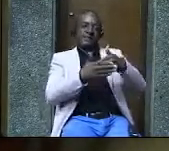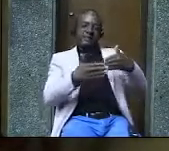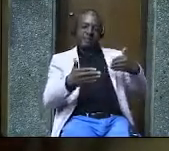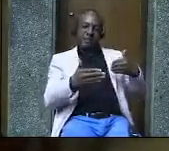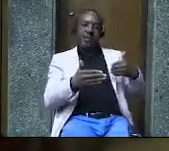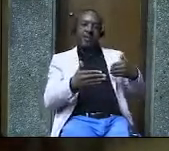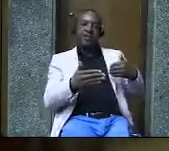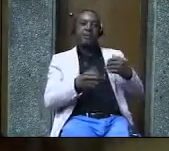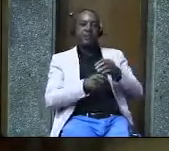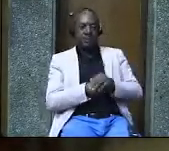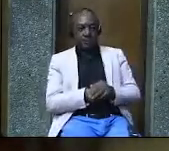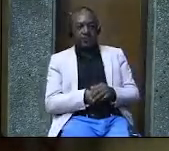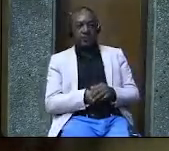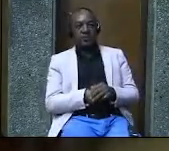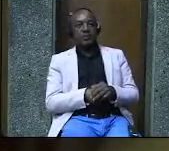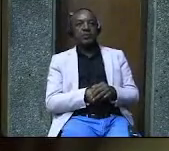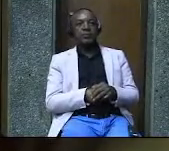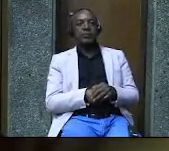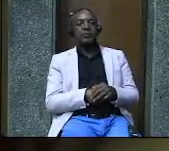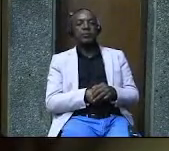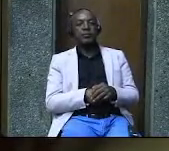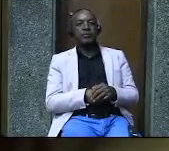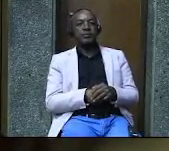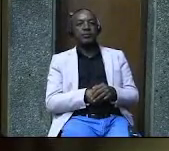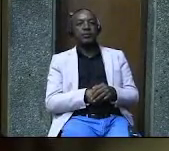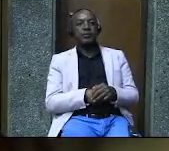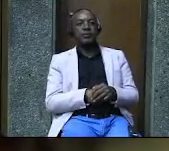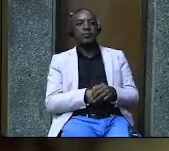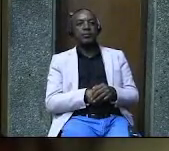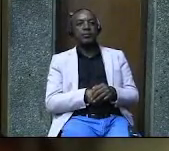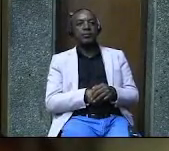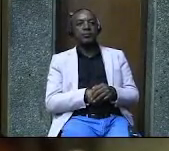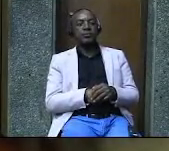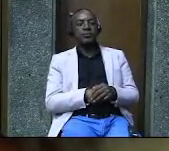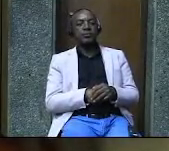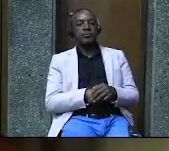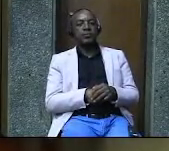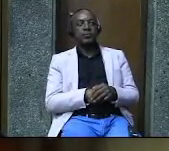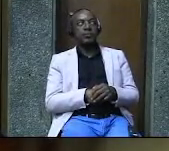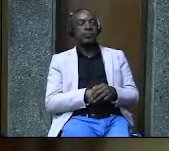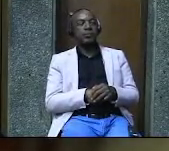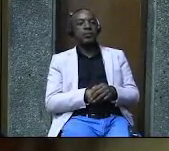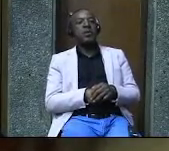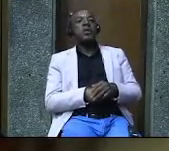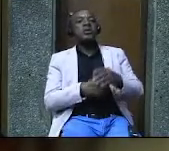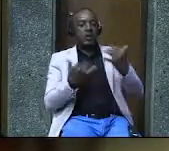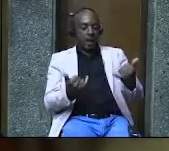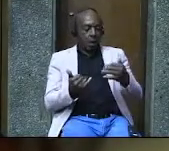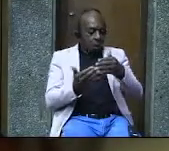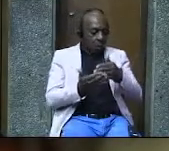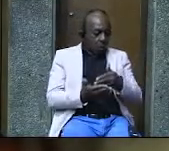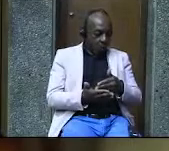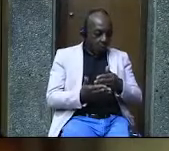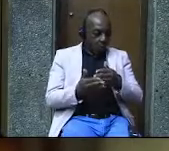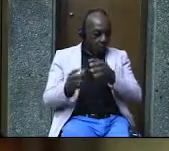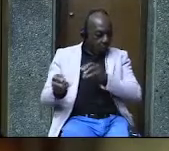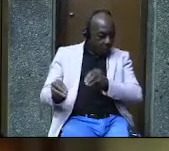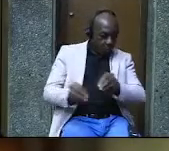for referring the people of Everton to land claim, it never